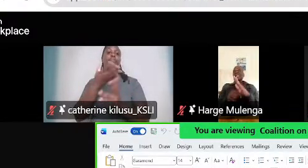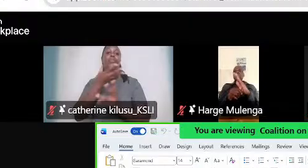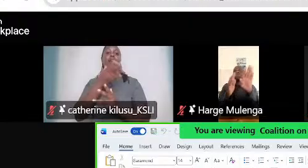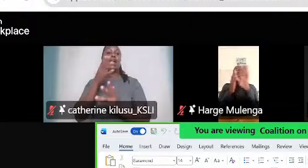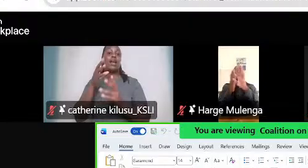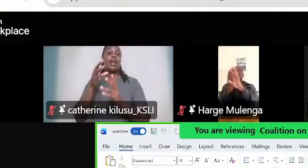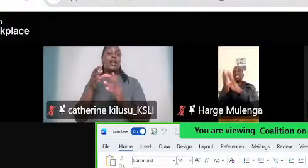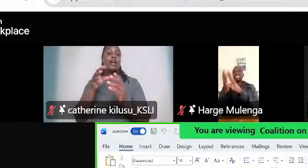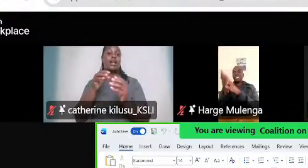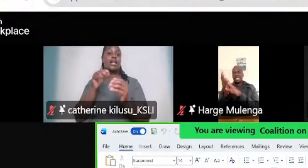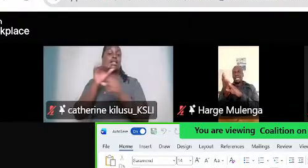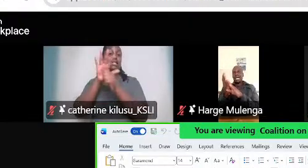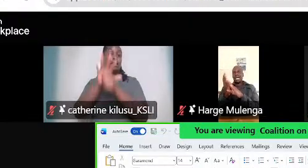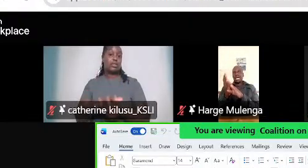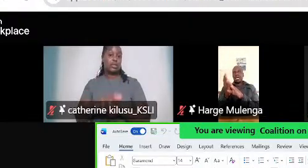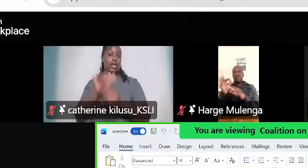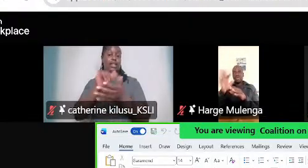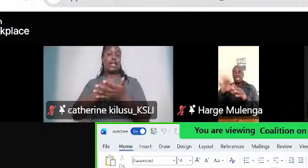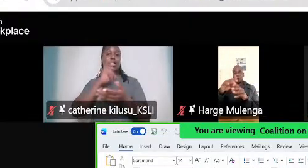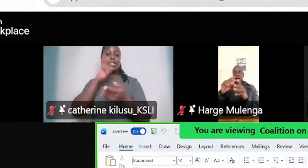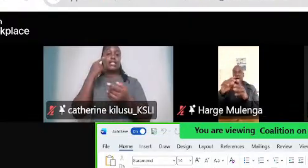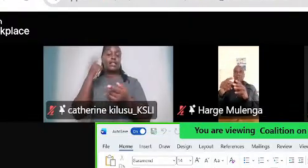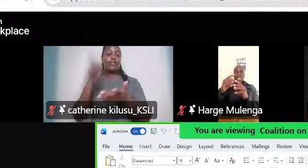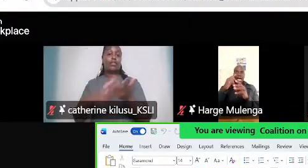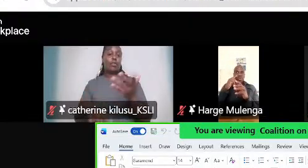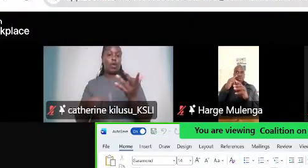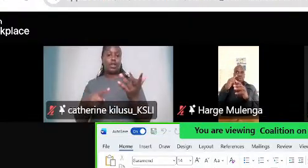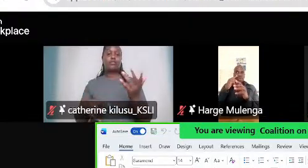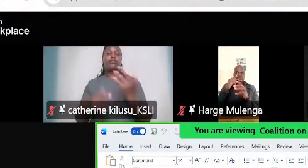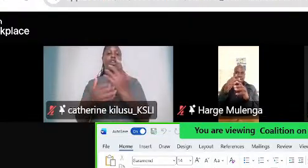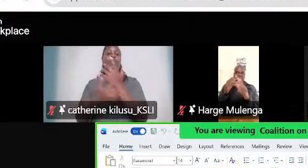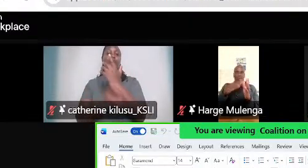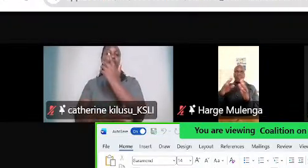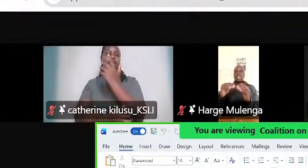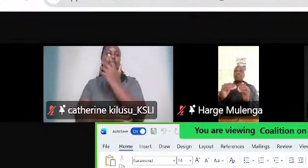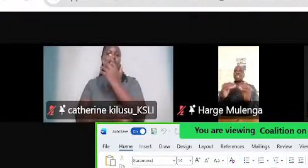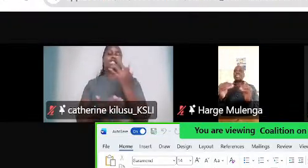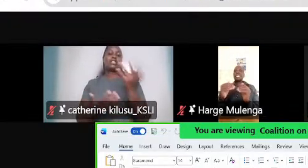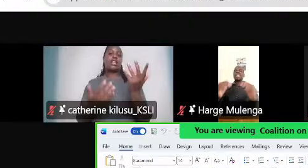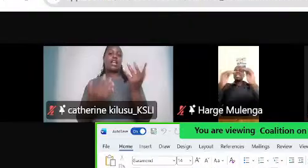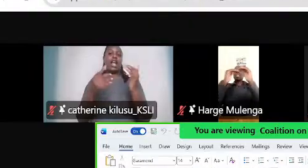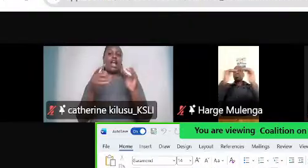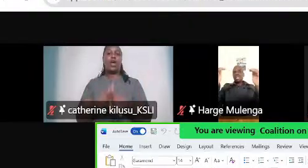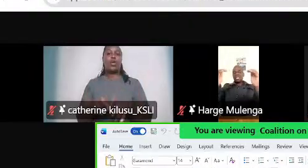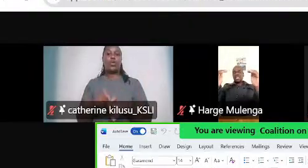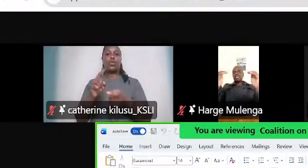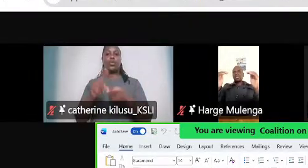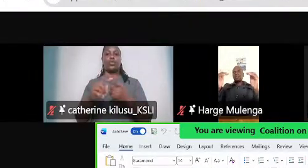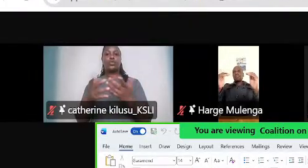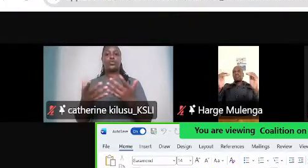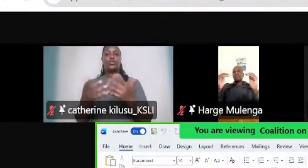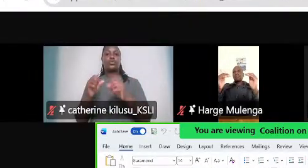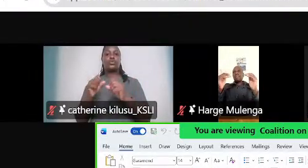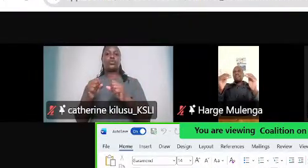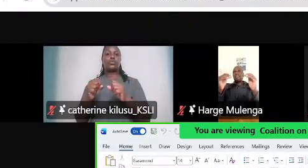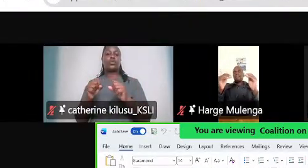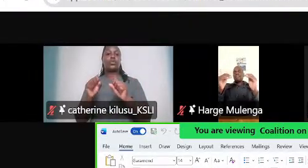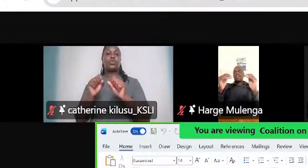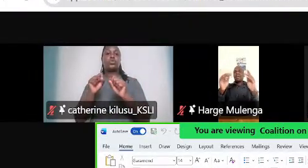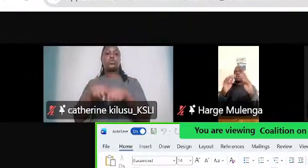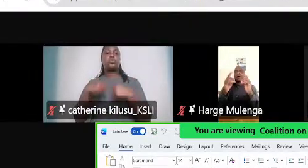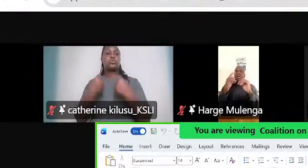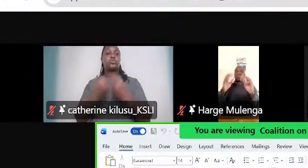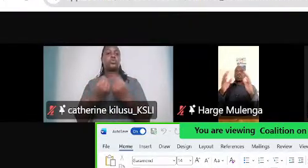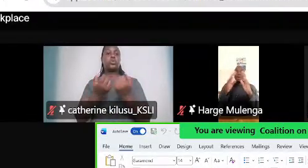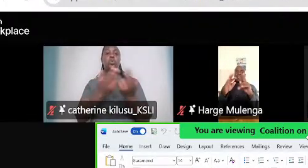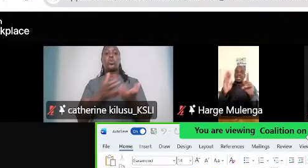gender inequality, egoism, poverty, and deeply entrenched in social norms. So from the